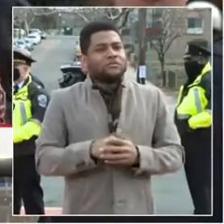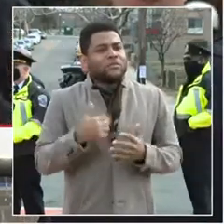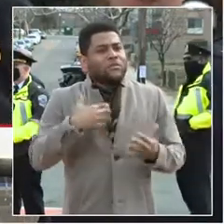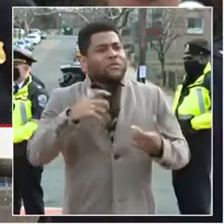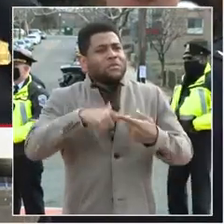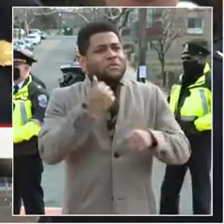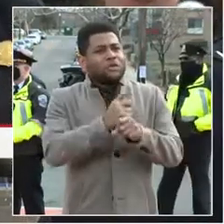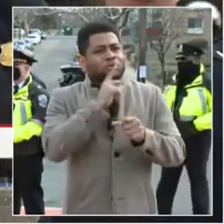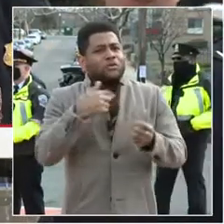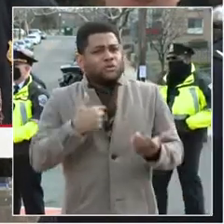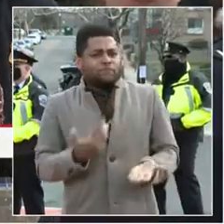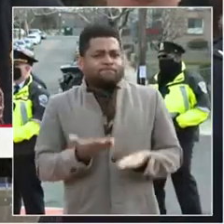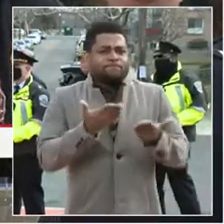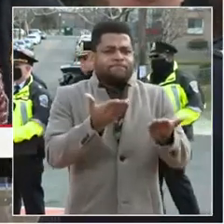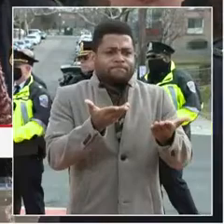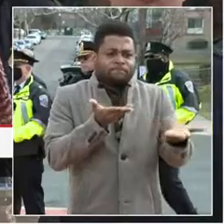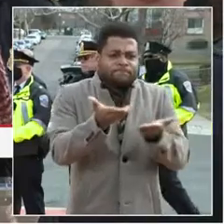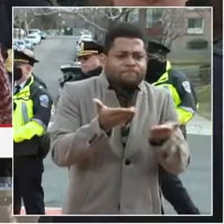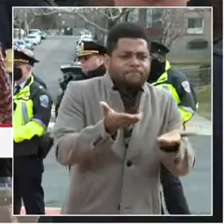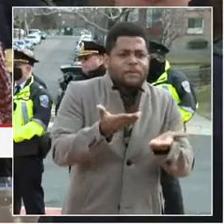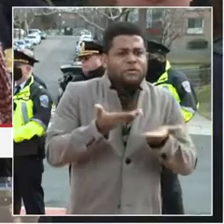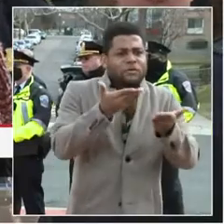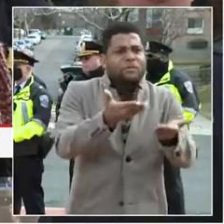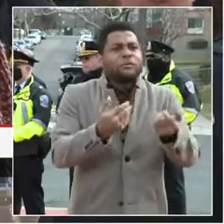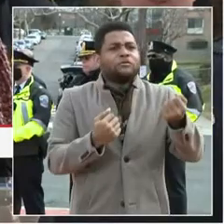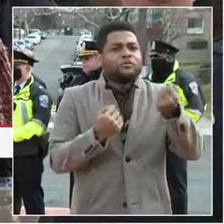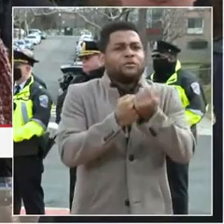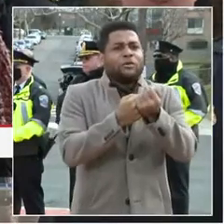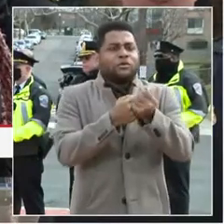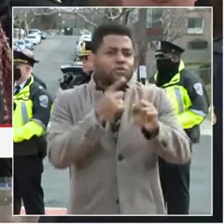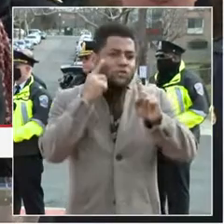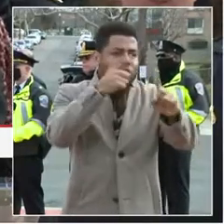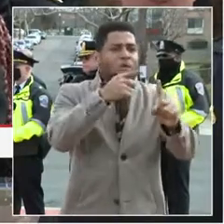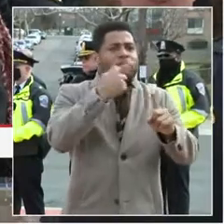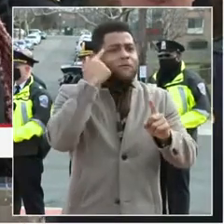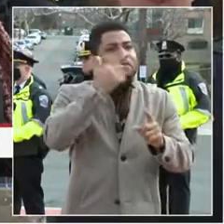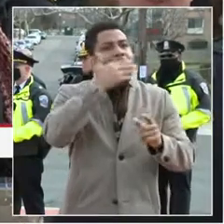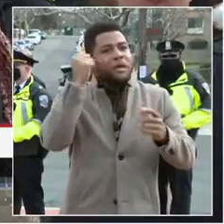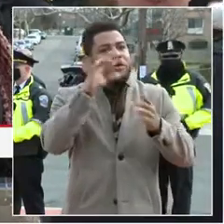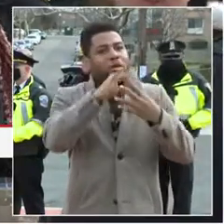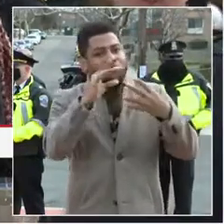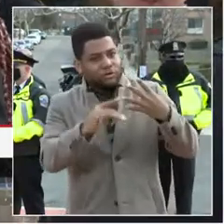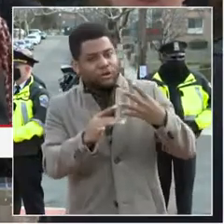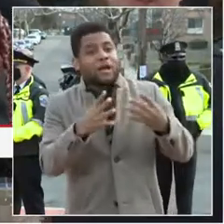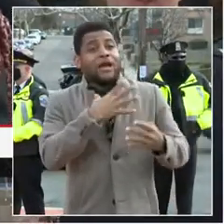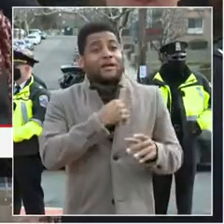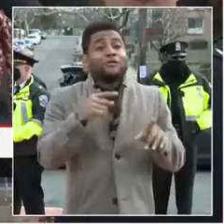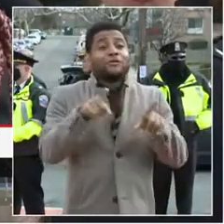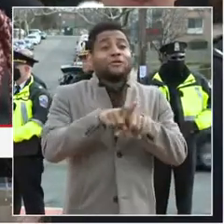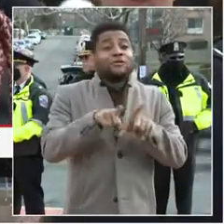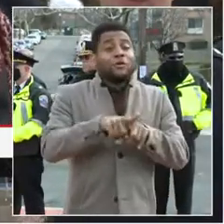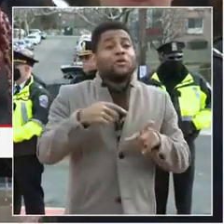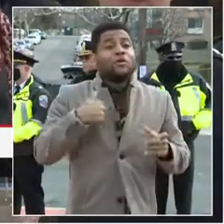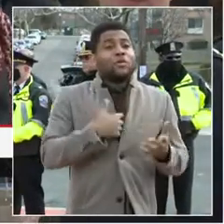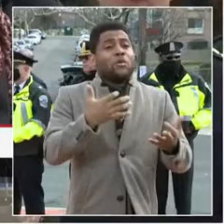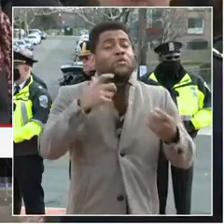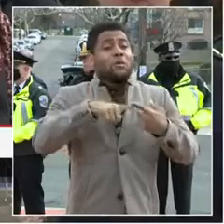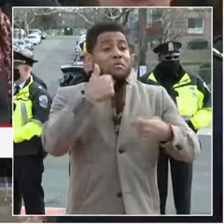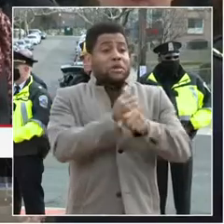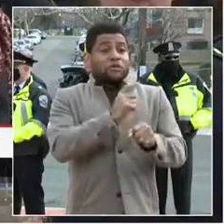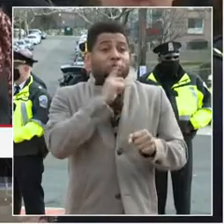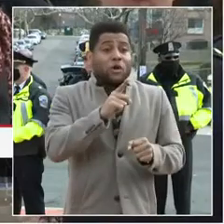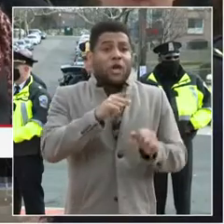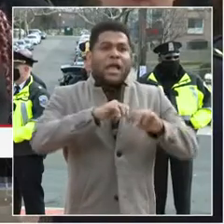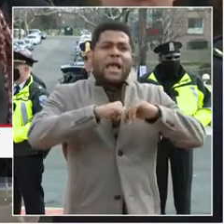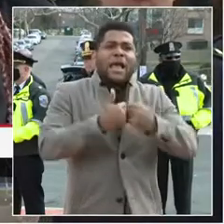can help people make better choices, but for sure to remove people from the community